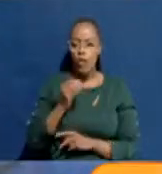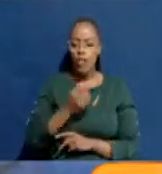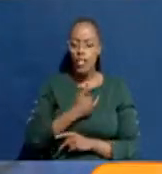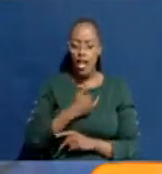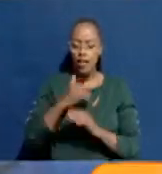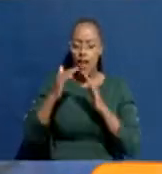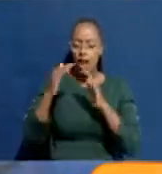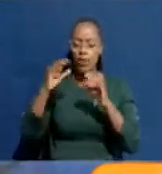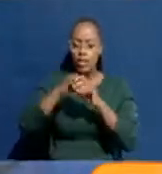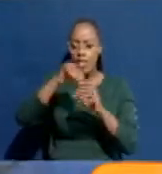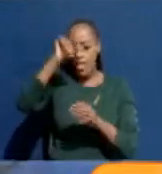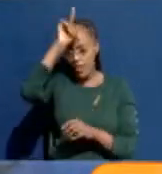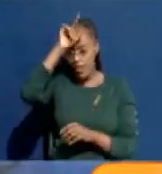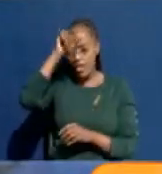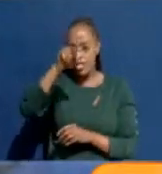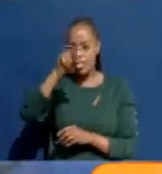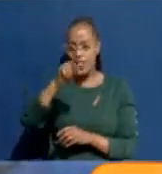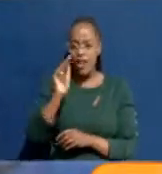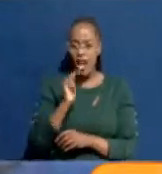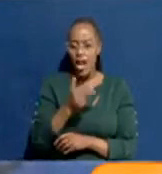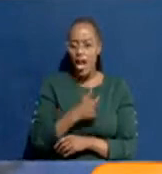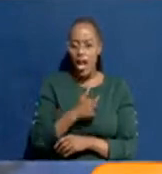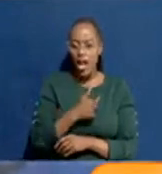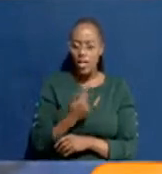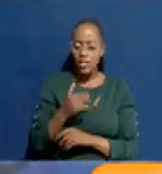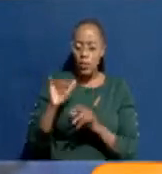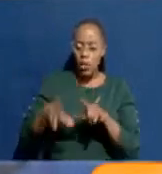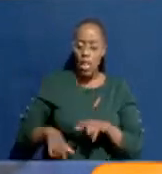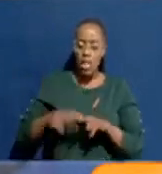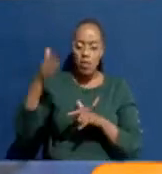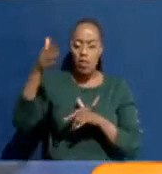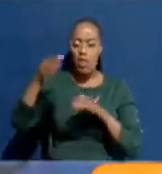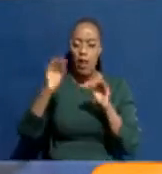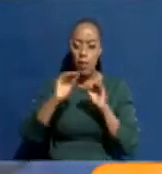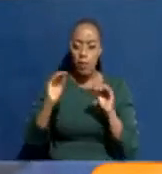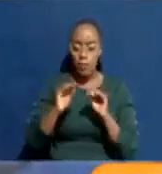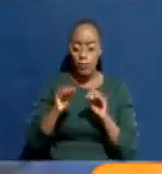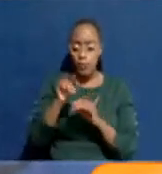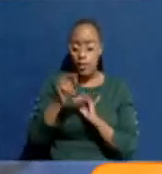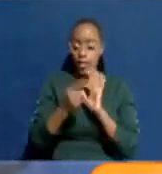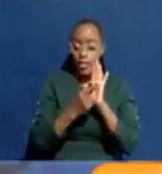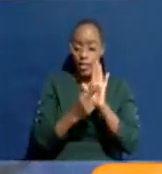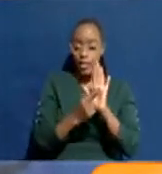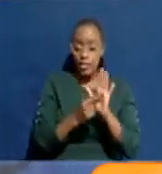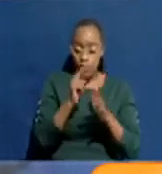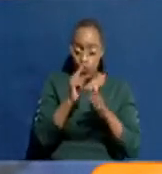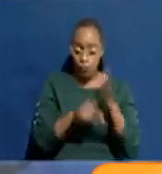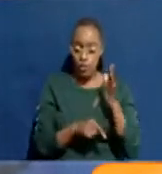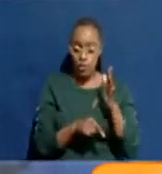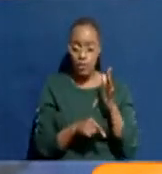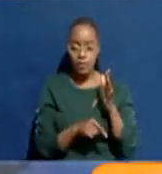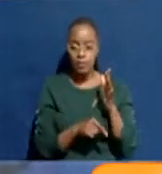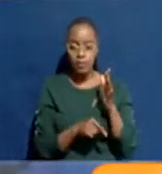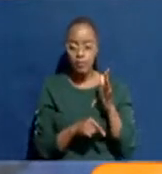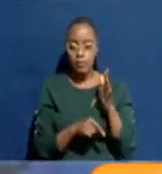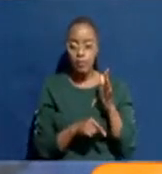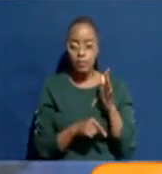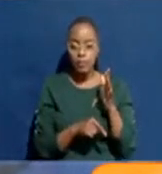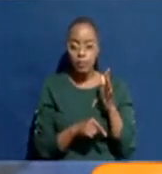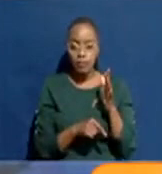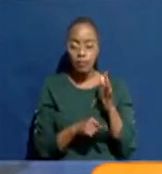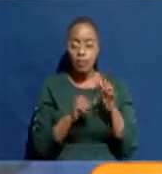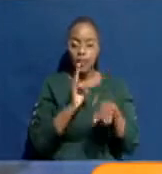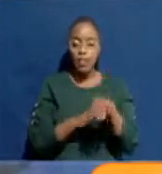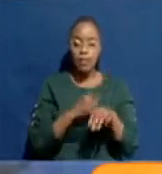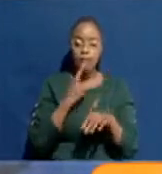our houses in the village where we don't necessarily stay. And therefore, what that tells you that when you